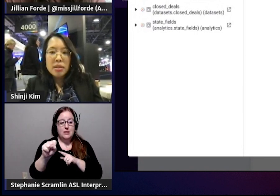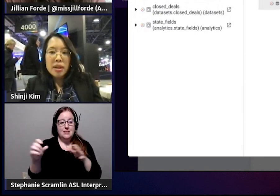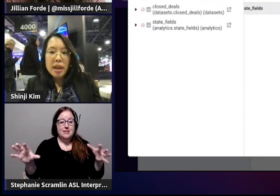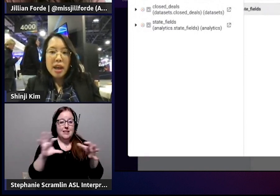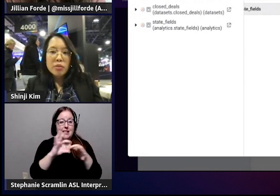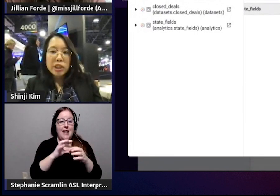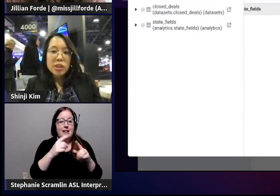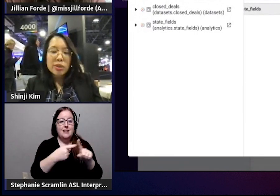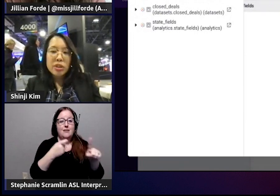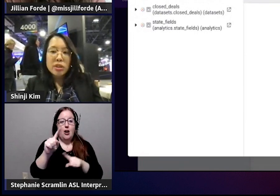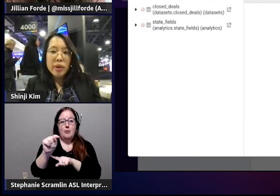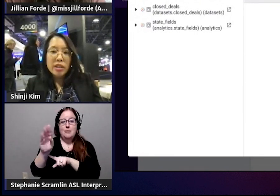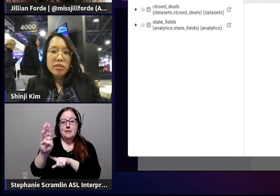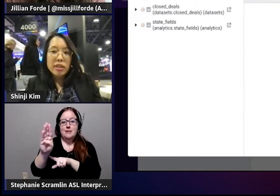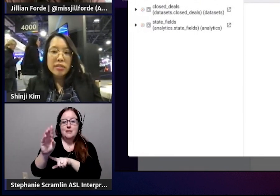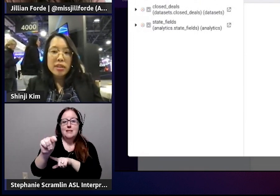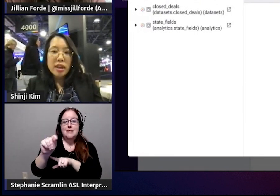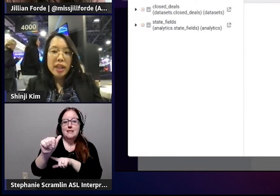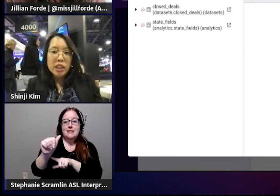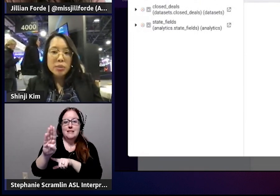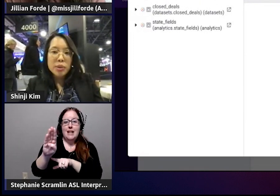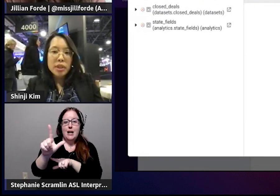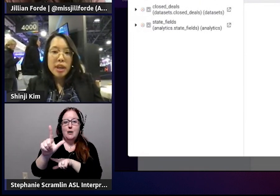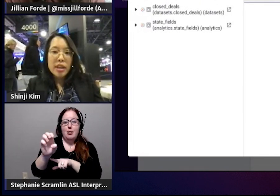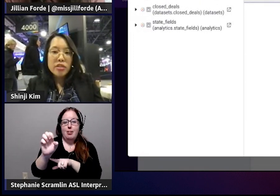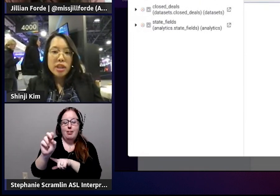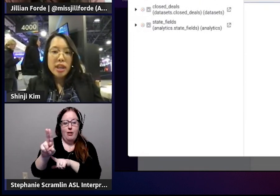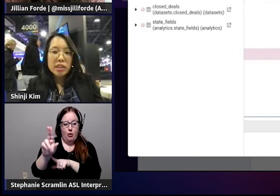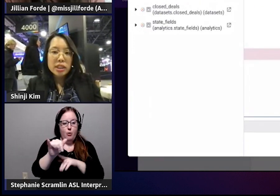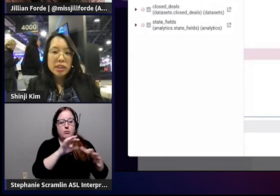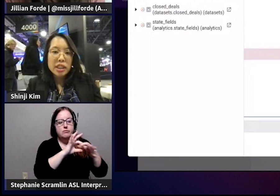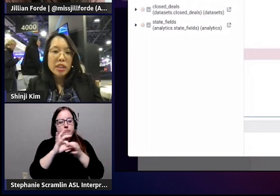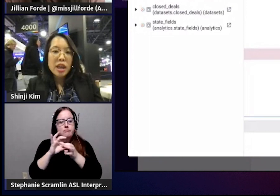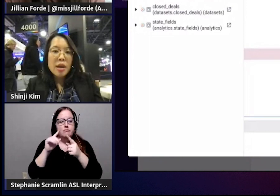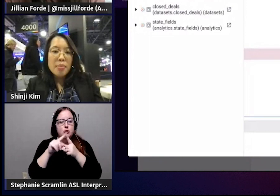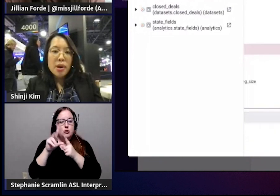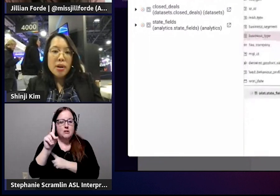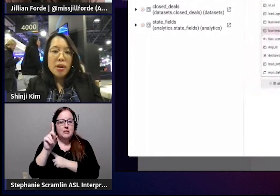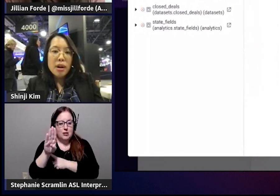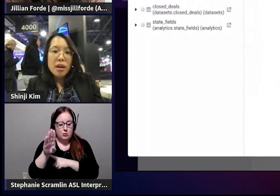Tableau, which goes all the way to this dashboard. And you can actually